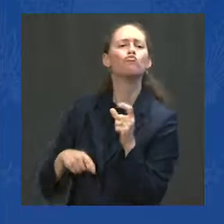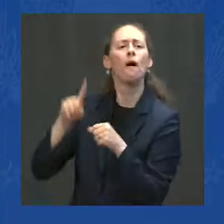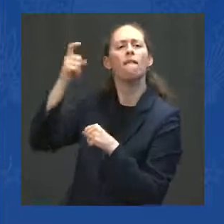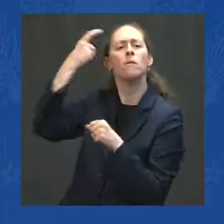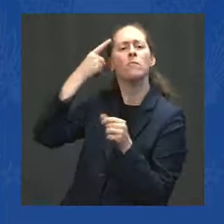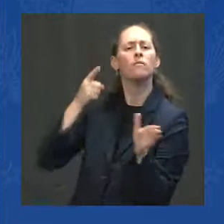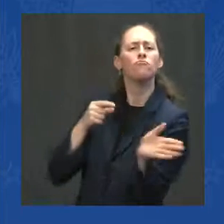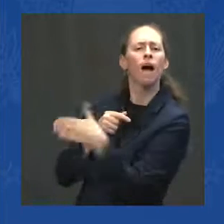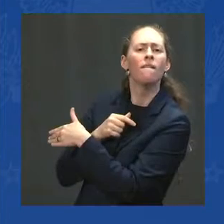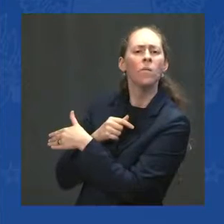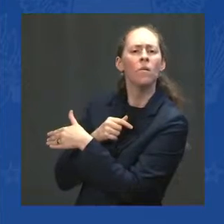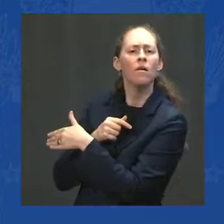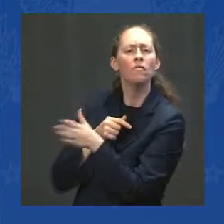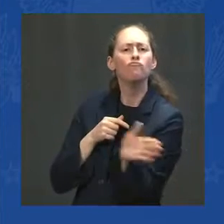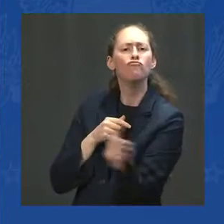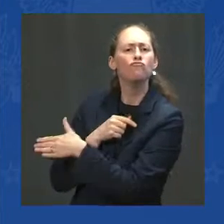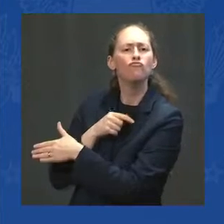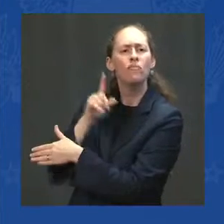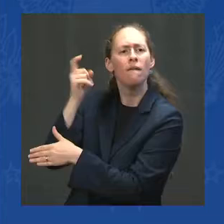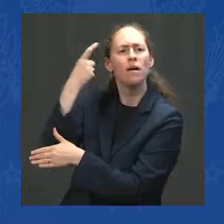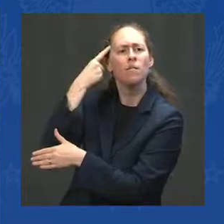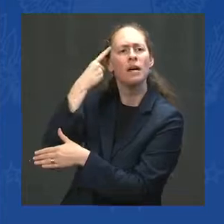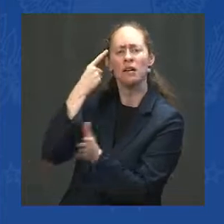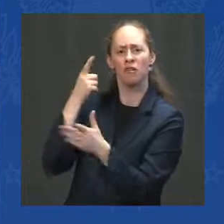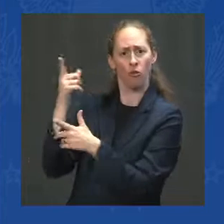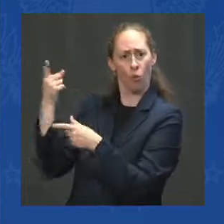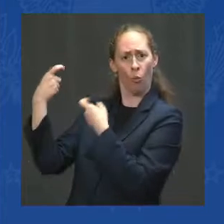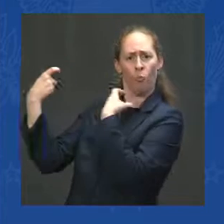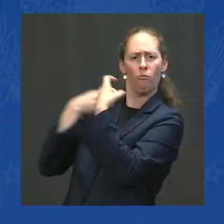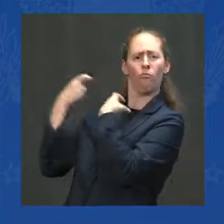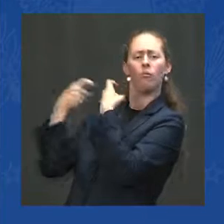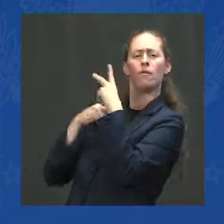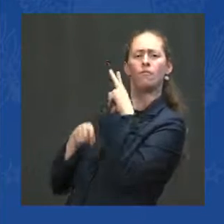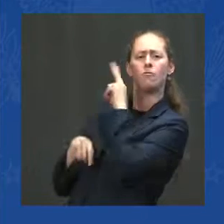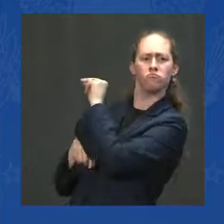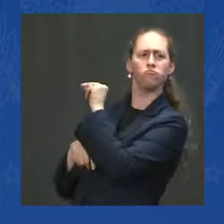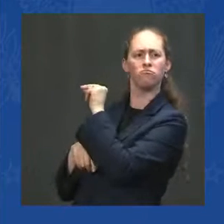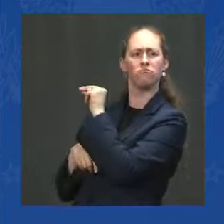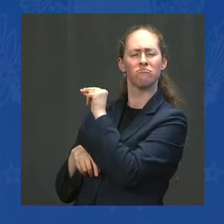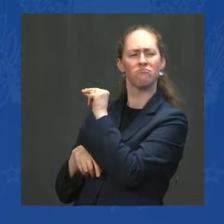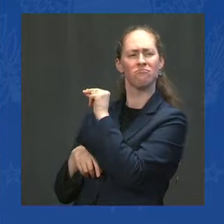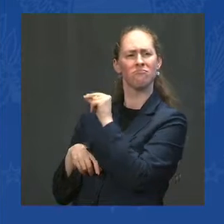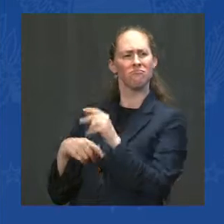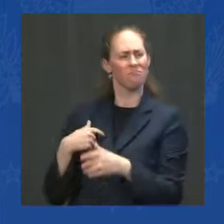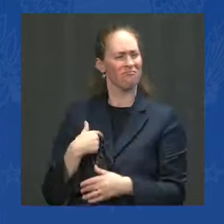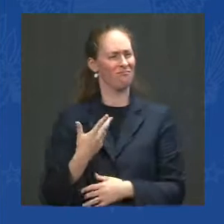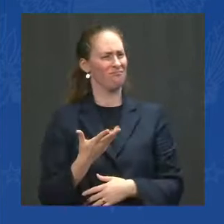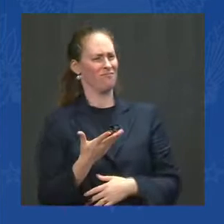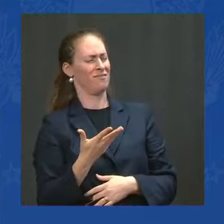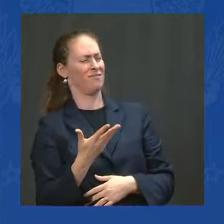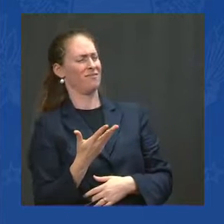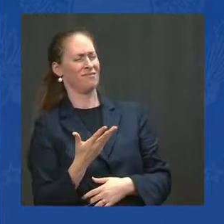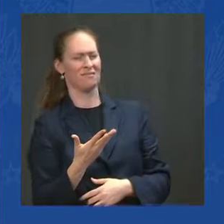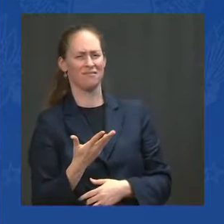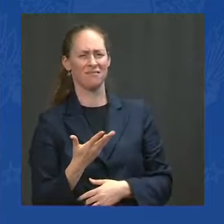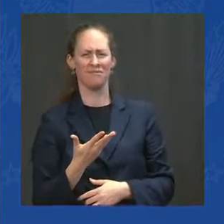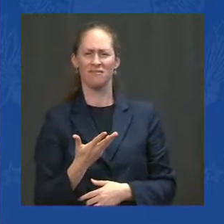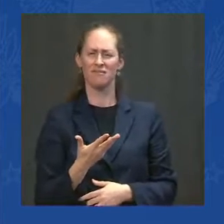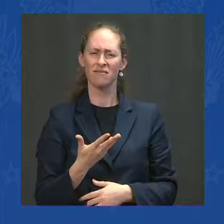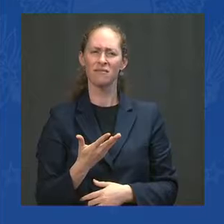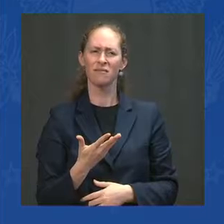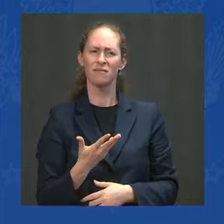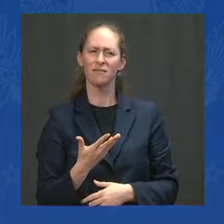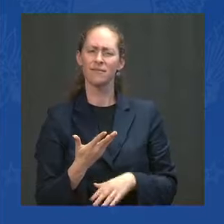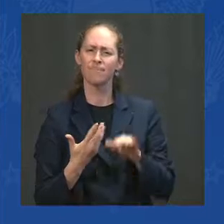and not do that. They don't have authority to do that. And I find it interesting that some of the very people